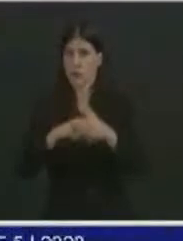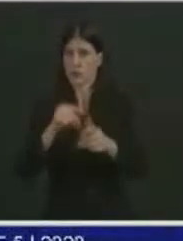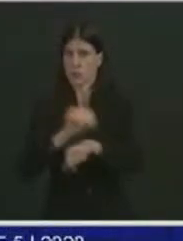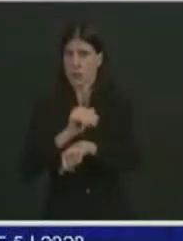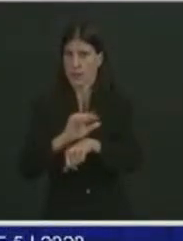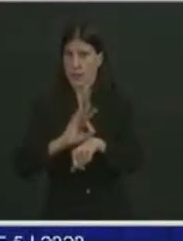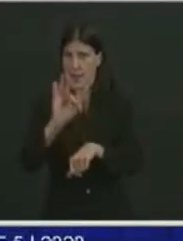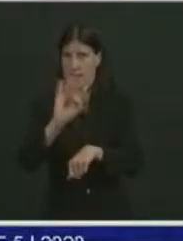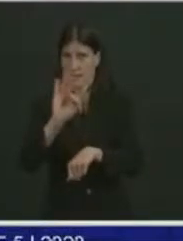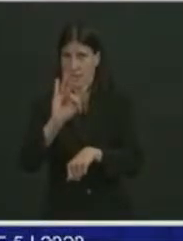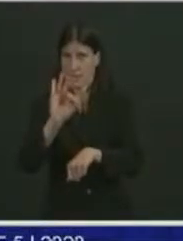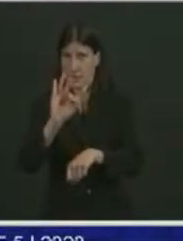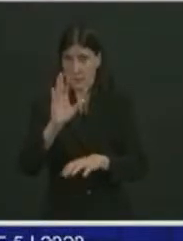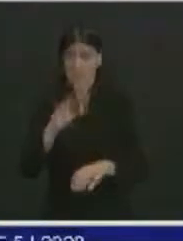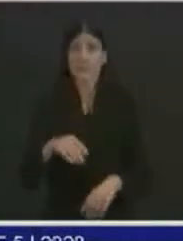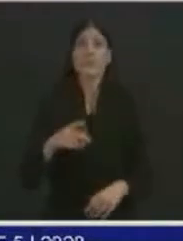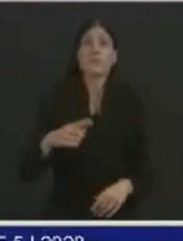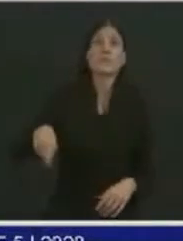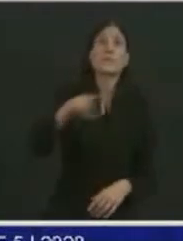absolutely. Absolutely. I mean,